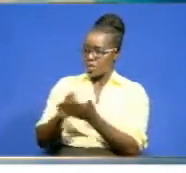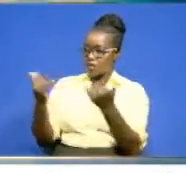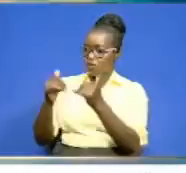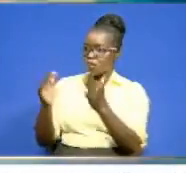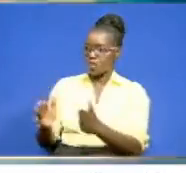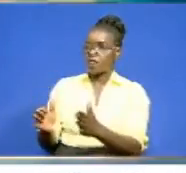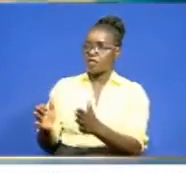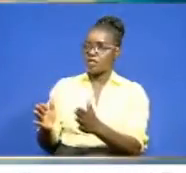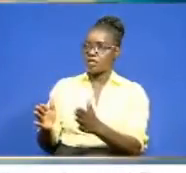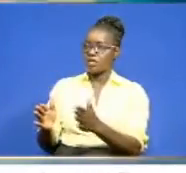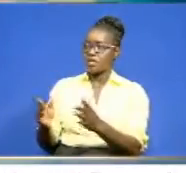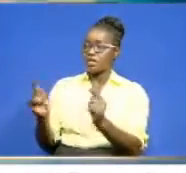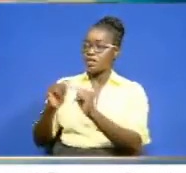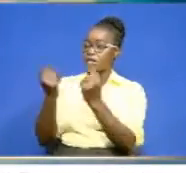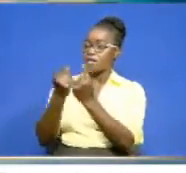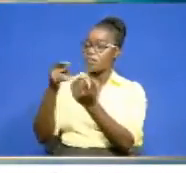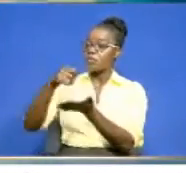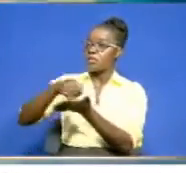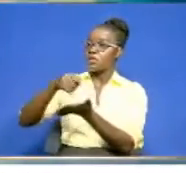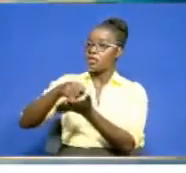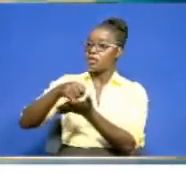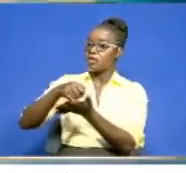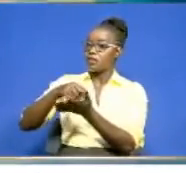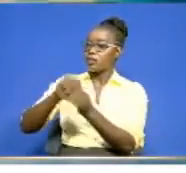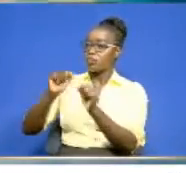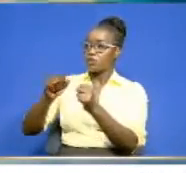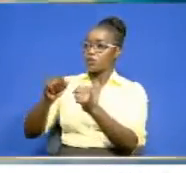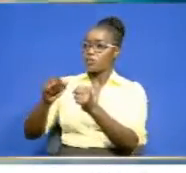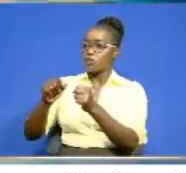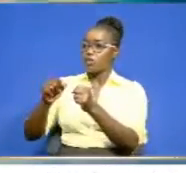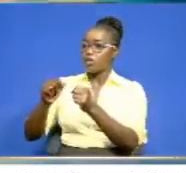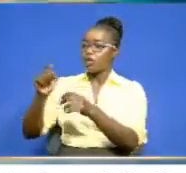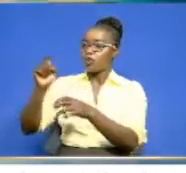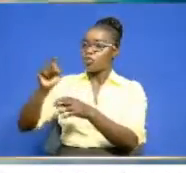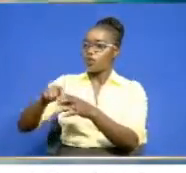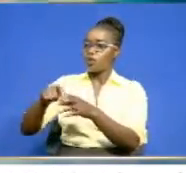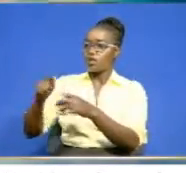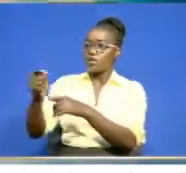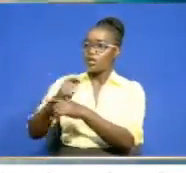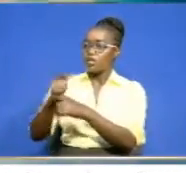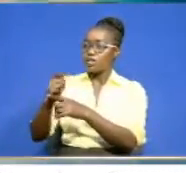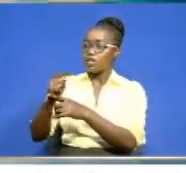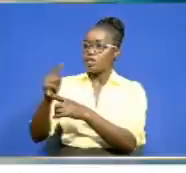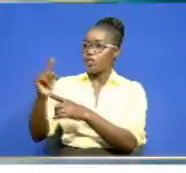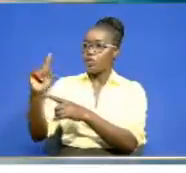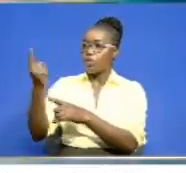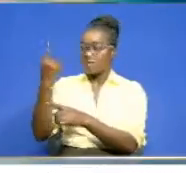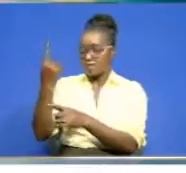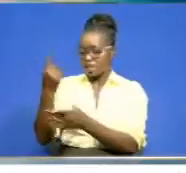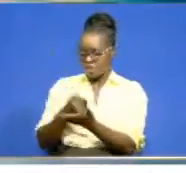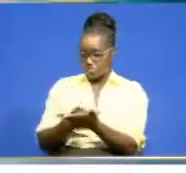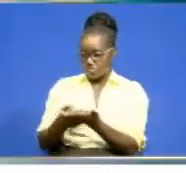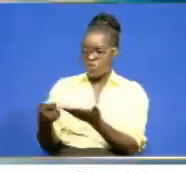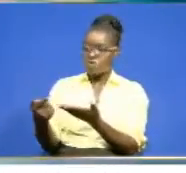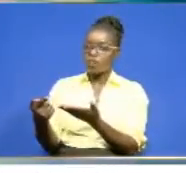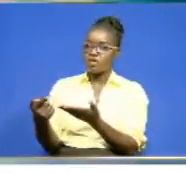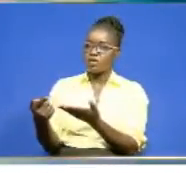and who we think can make in the call up can have a training once a week so that